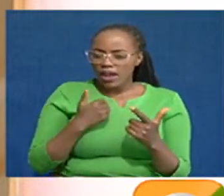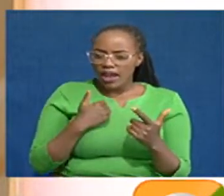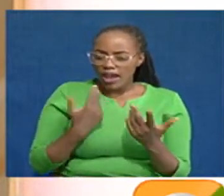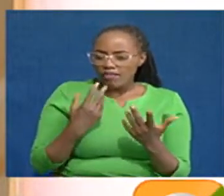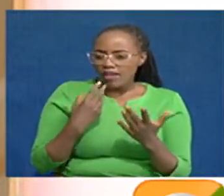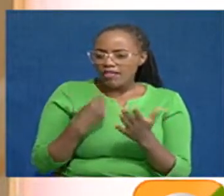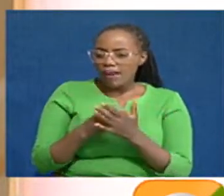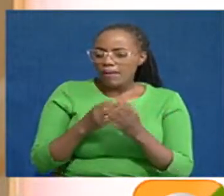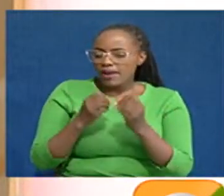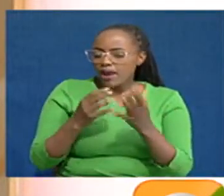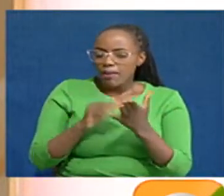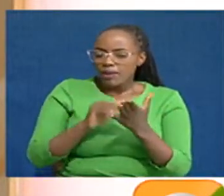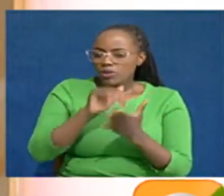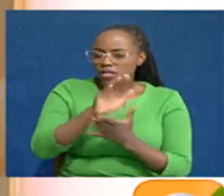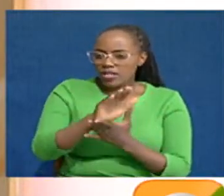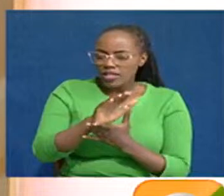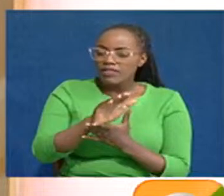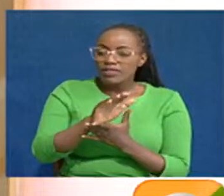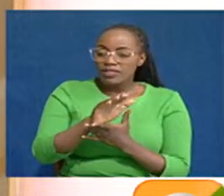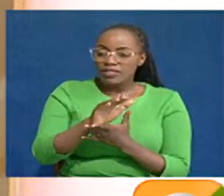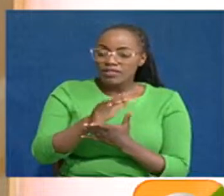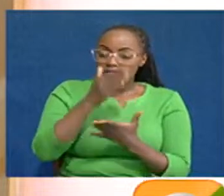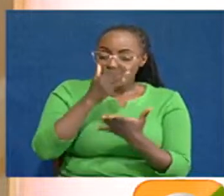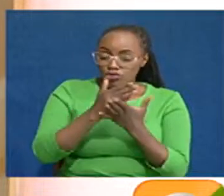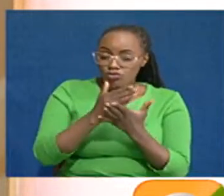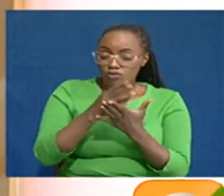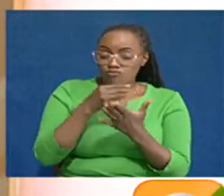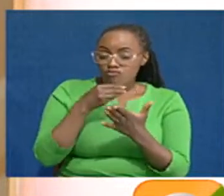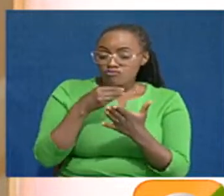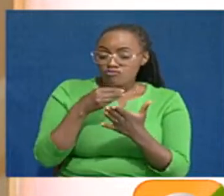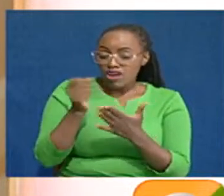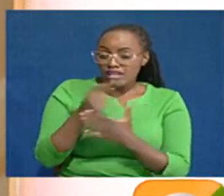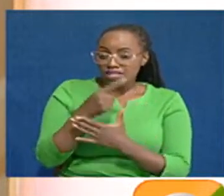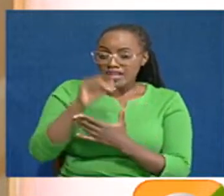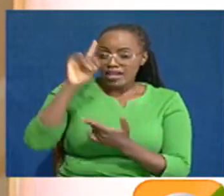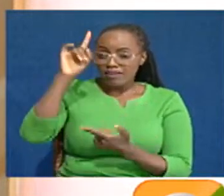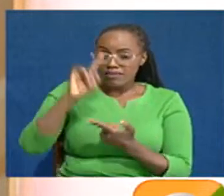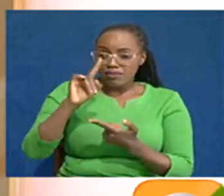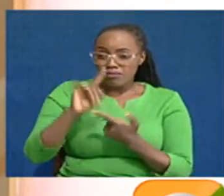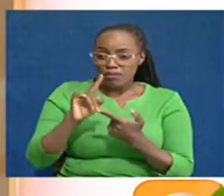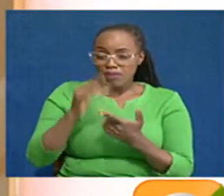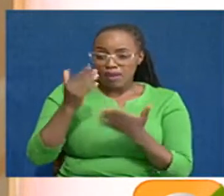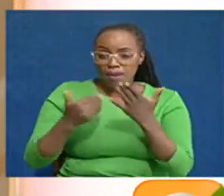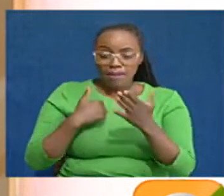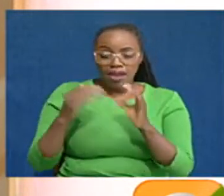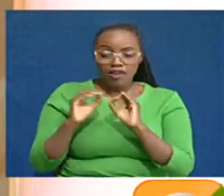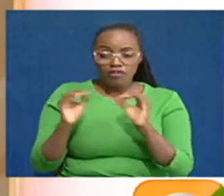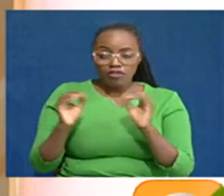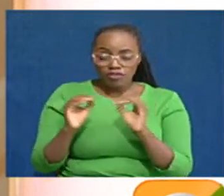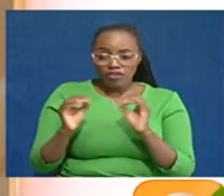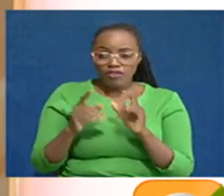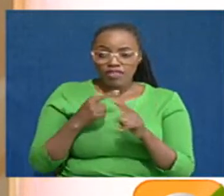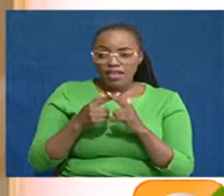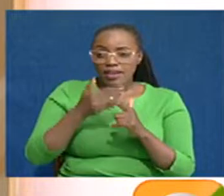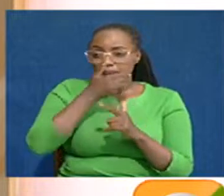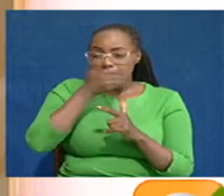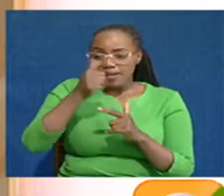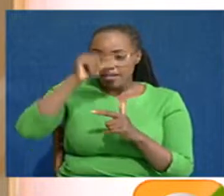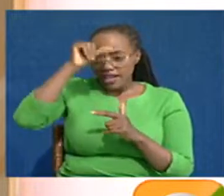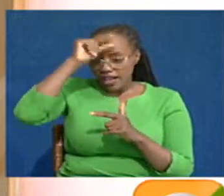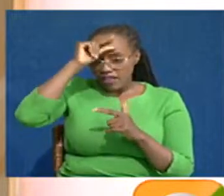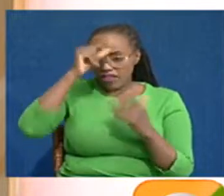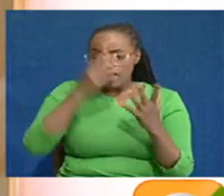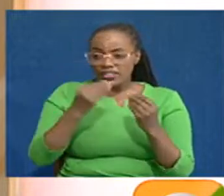revenues, not only revenues, rather, real incomes are falling, and that. Maybe there isn't. I would rather government